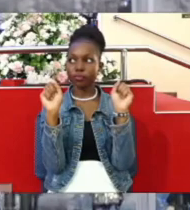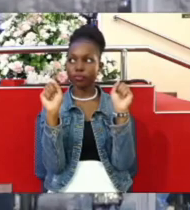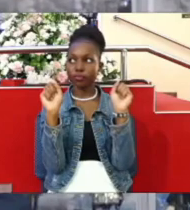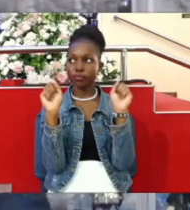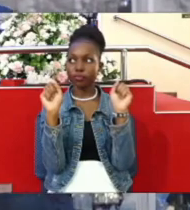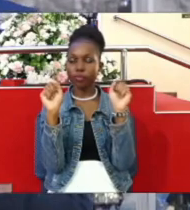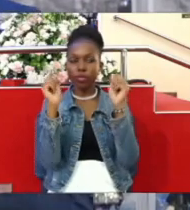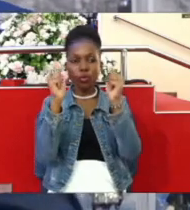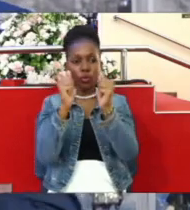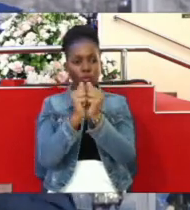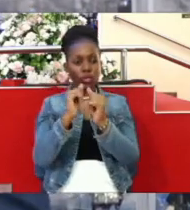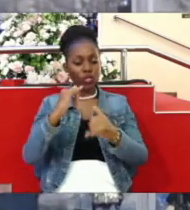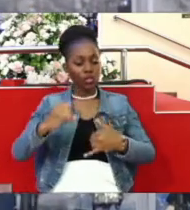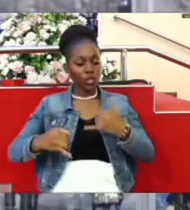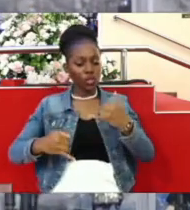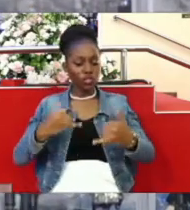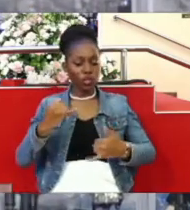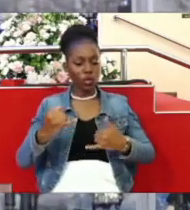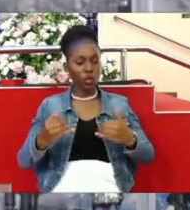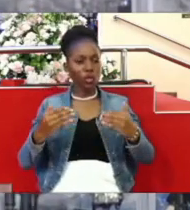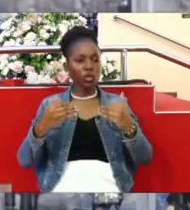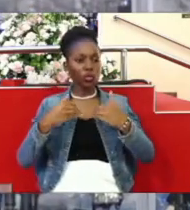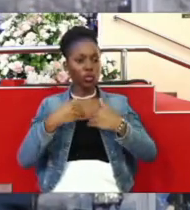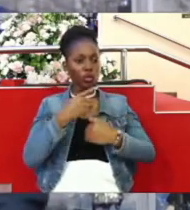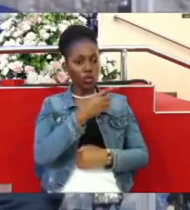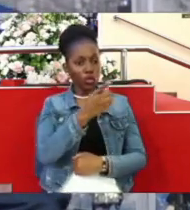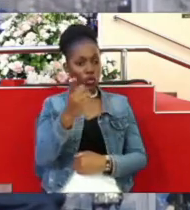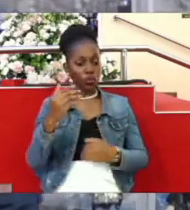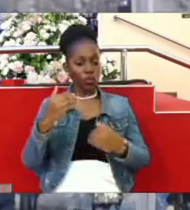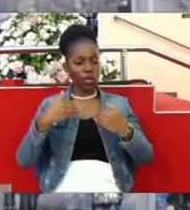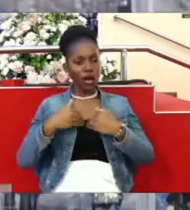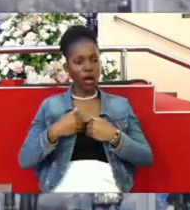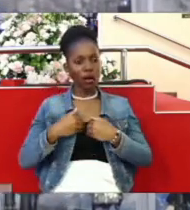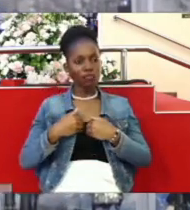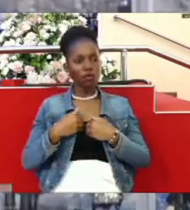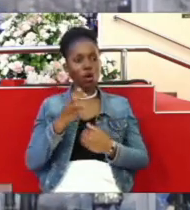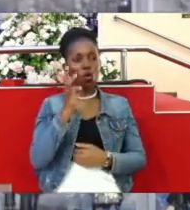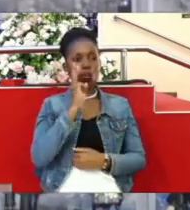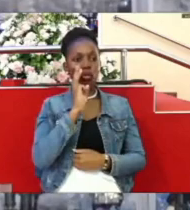With joy we will draw water from the wells of salvation.